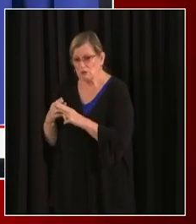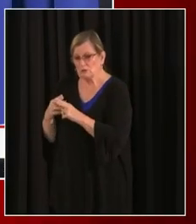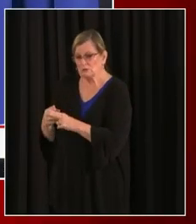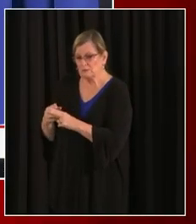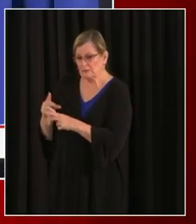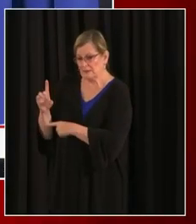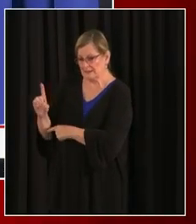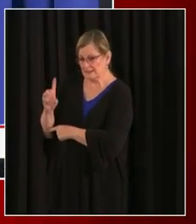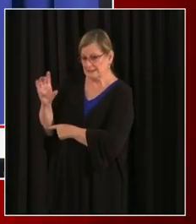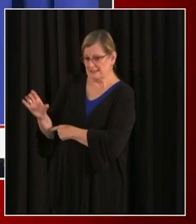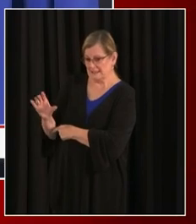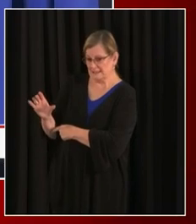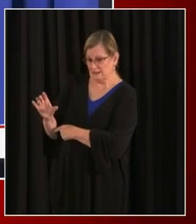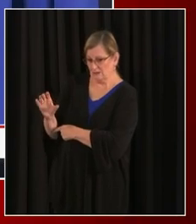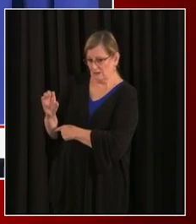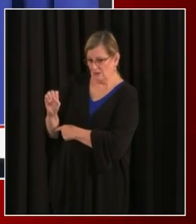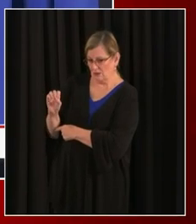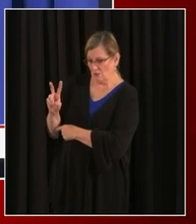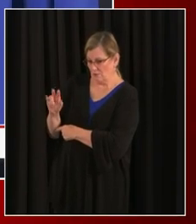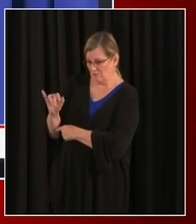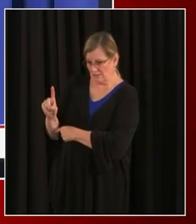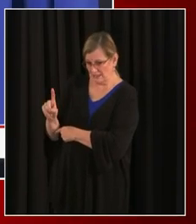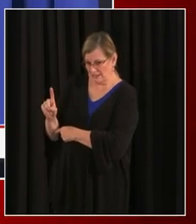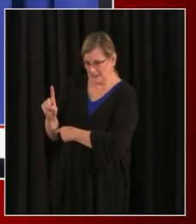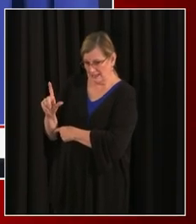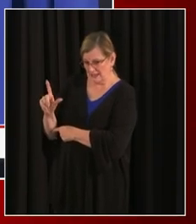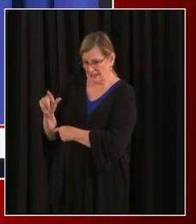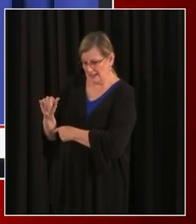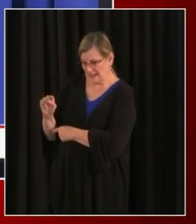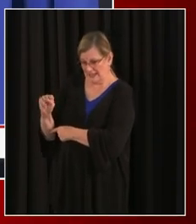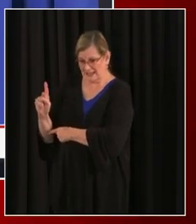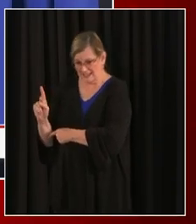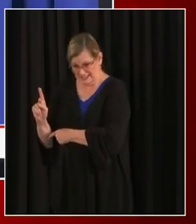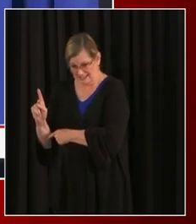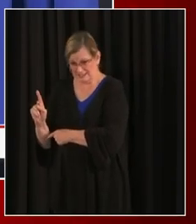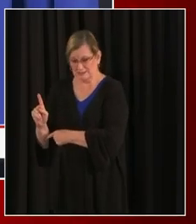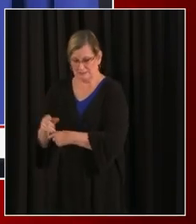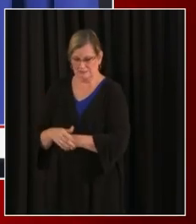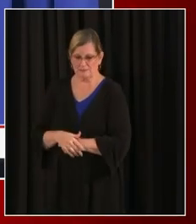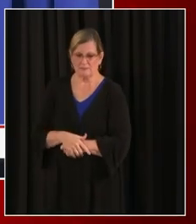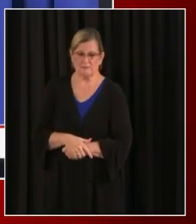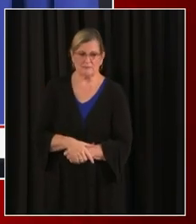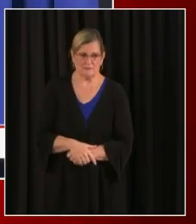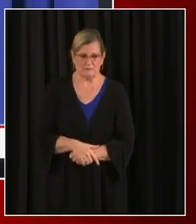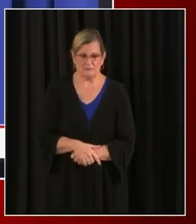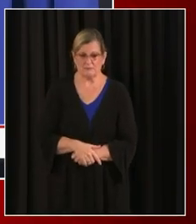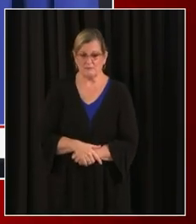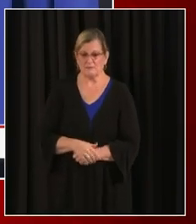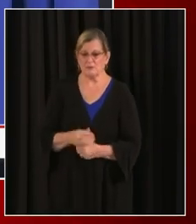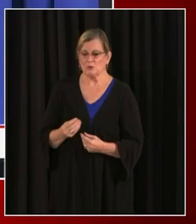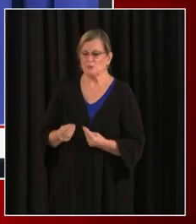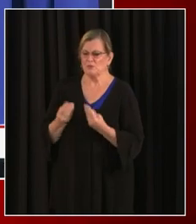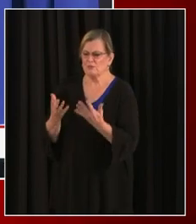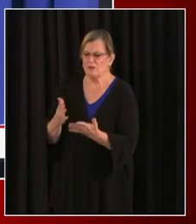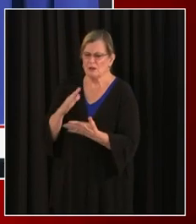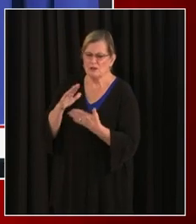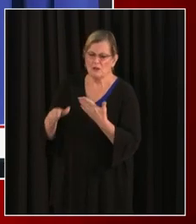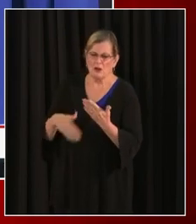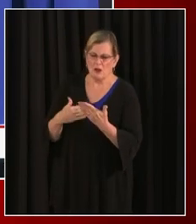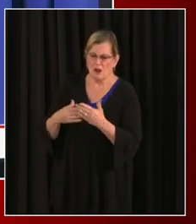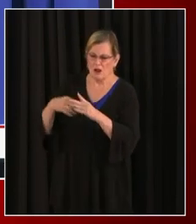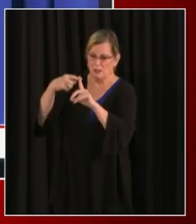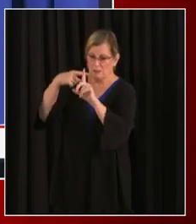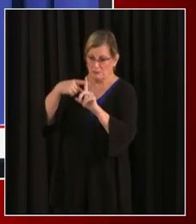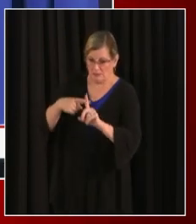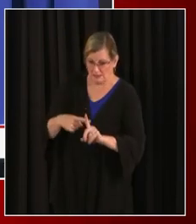Link. This tool is a new optional service for both cases as well as close contacts of cases that enhances